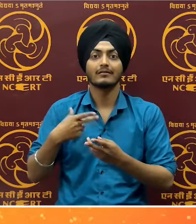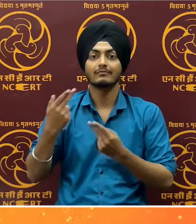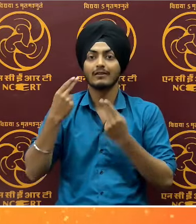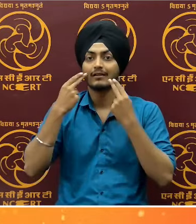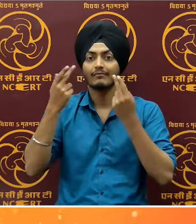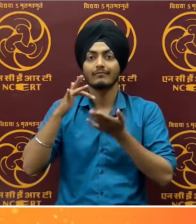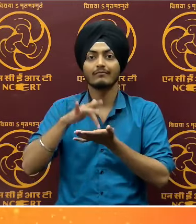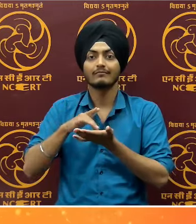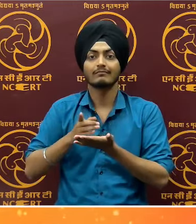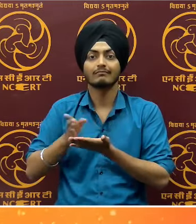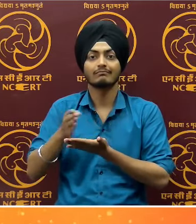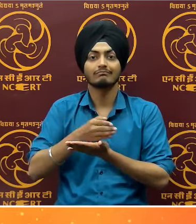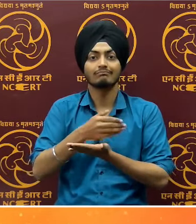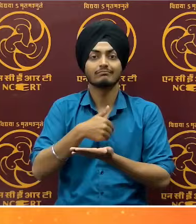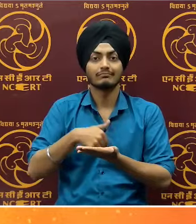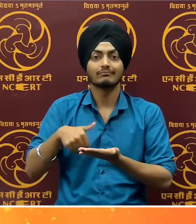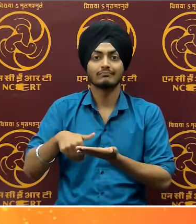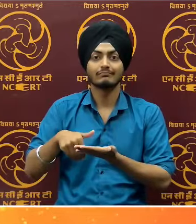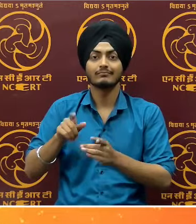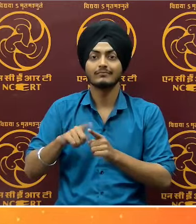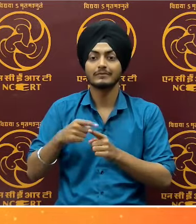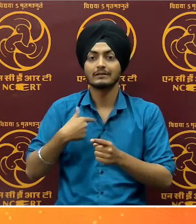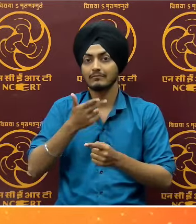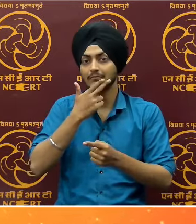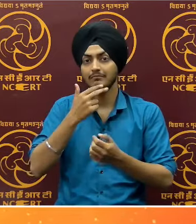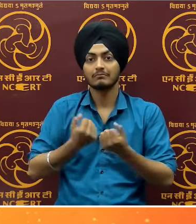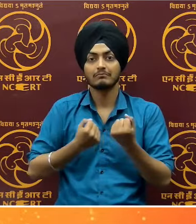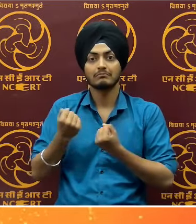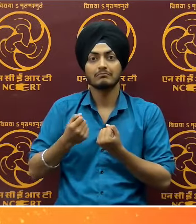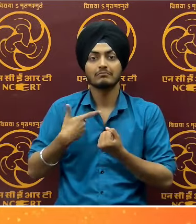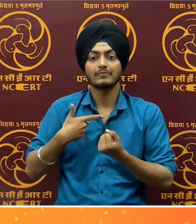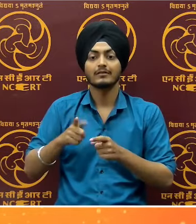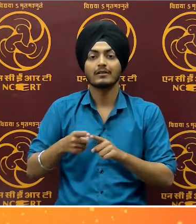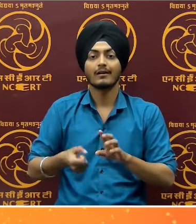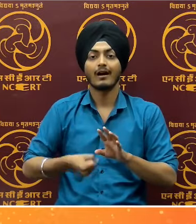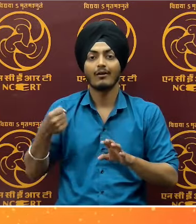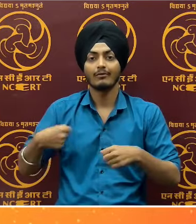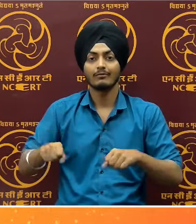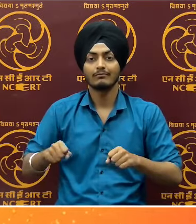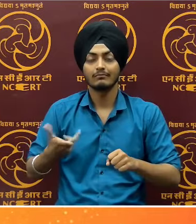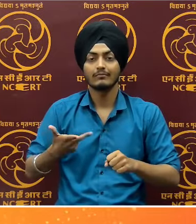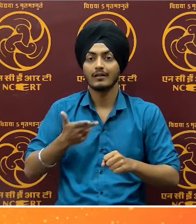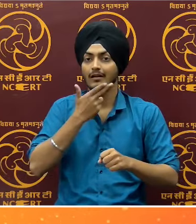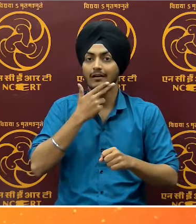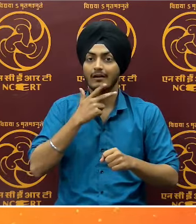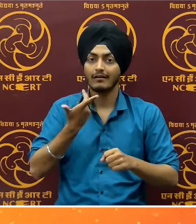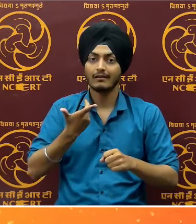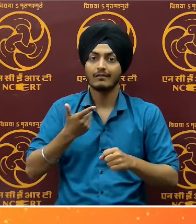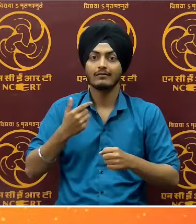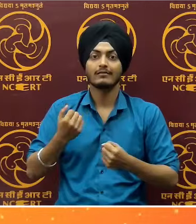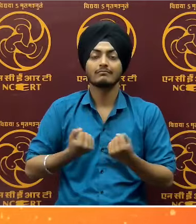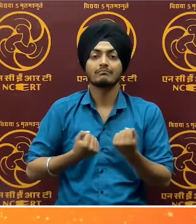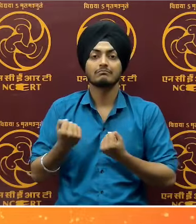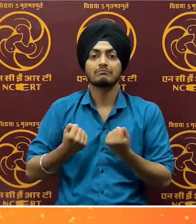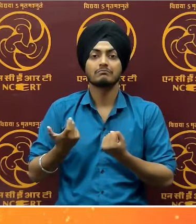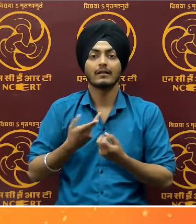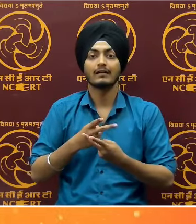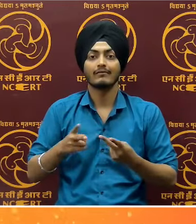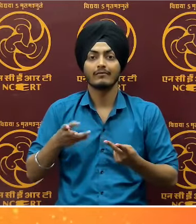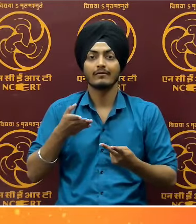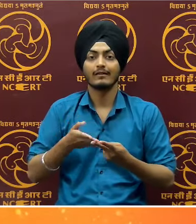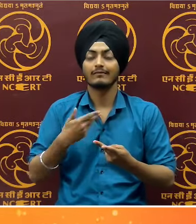connectivity is offered by the transport services like rickshaws, trucks, tractors to carry the goods